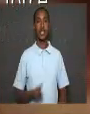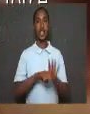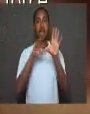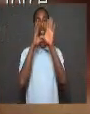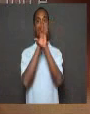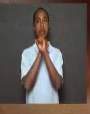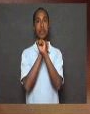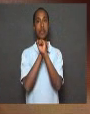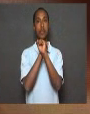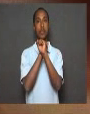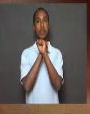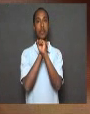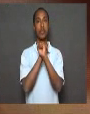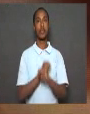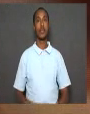Time's up.